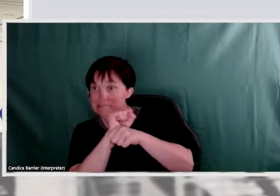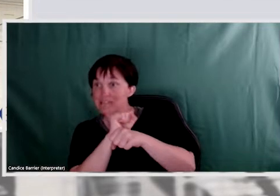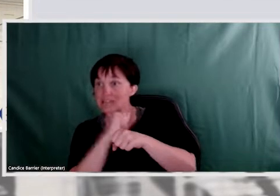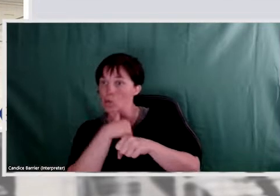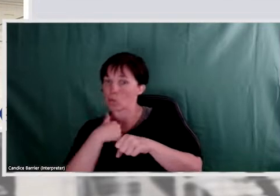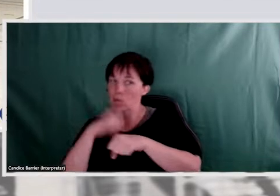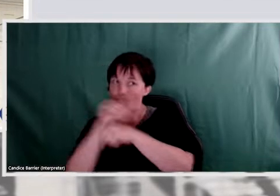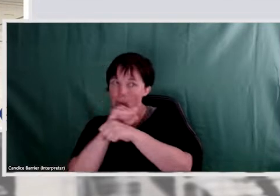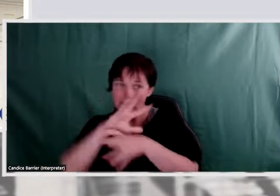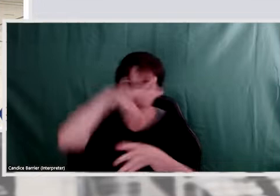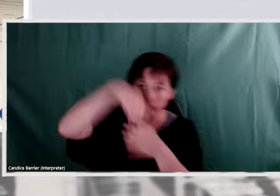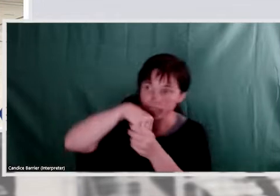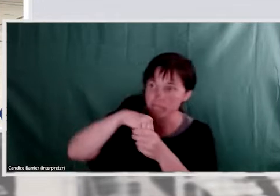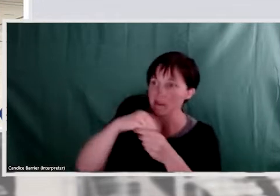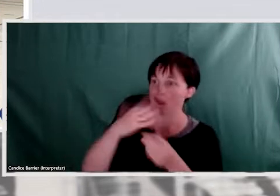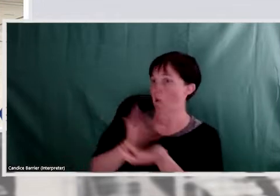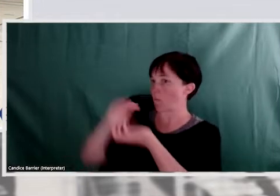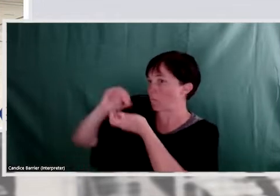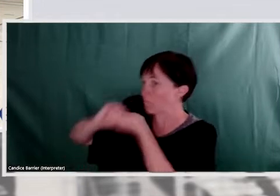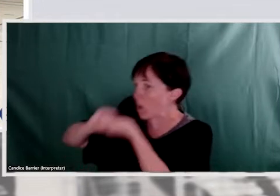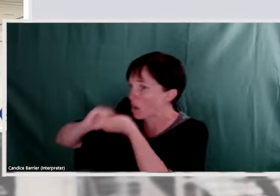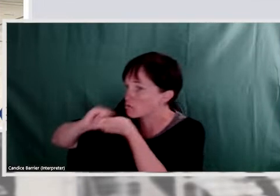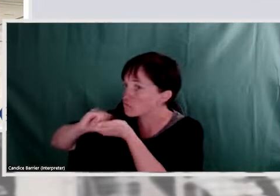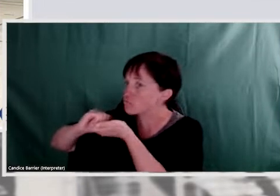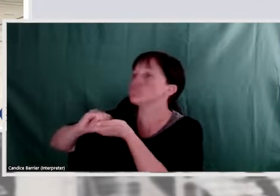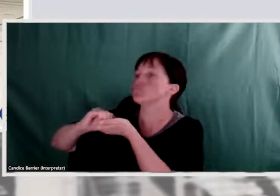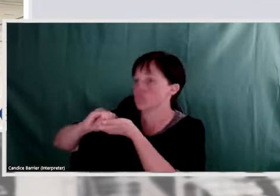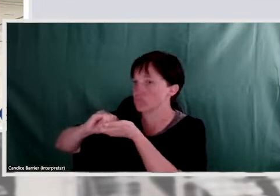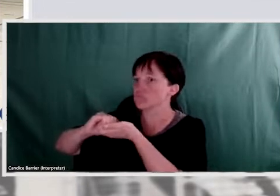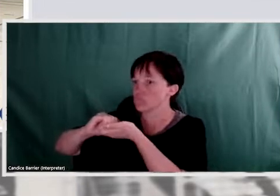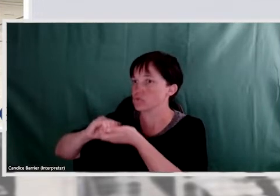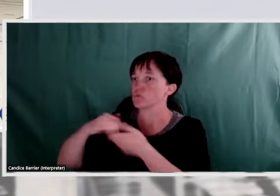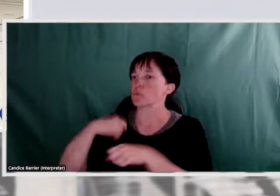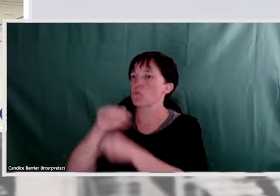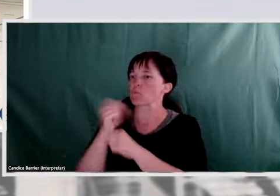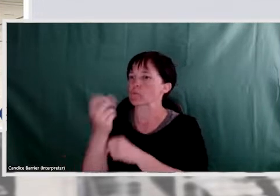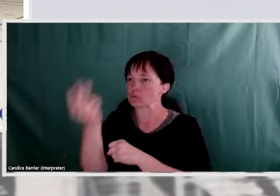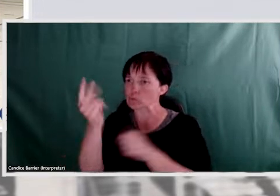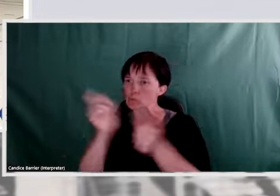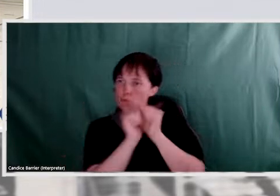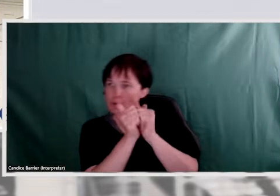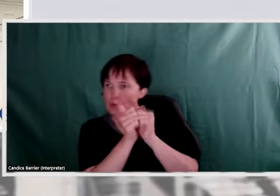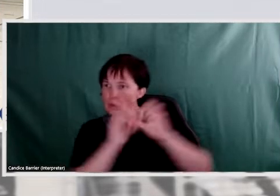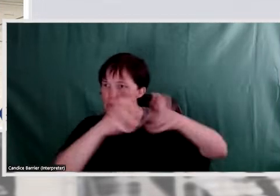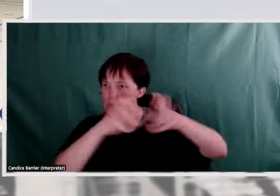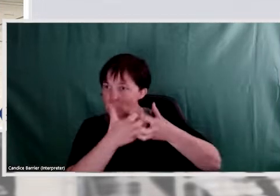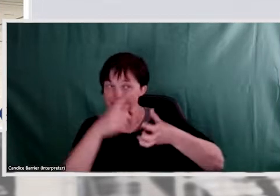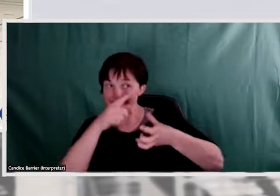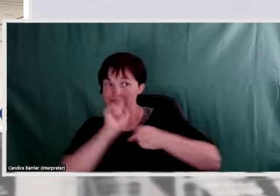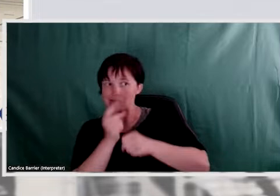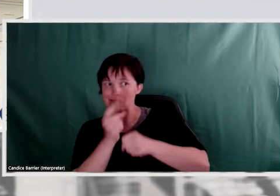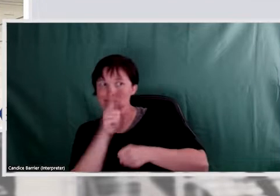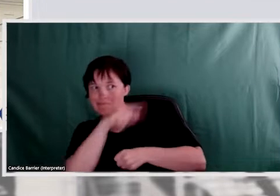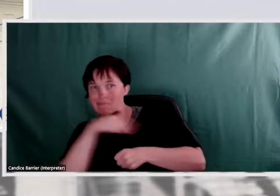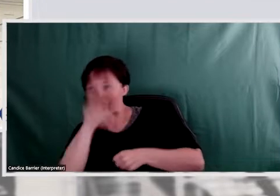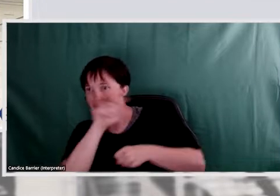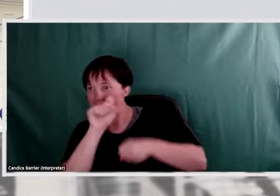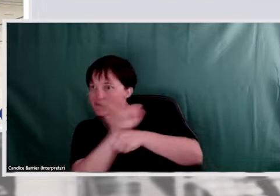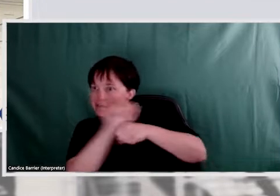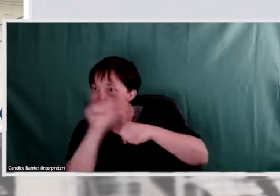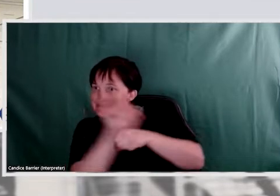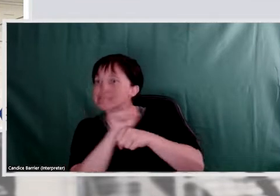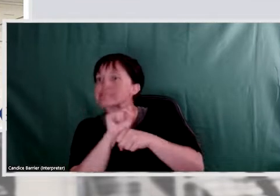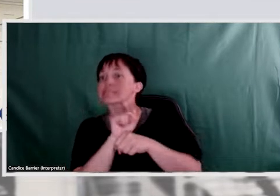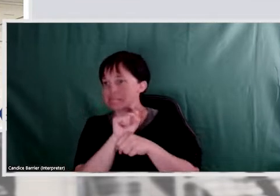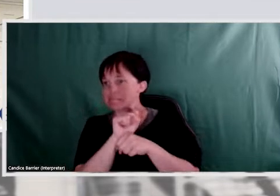the facilities that are partners. We also work with youth sports groups and that they have the facilities that they need. So when we're talking